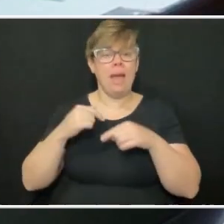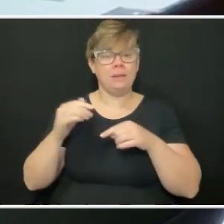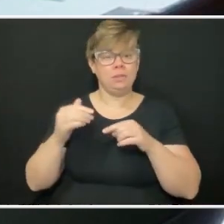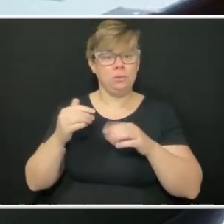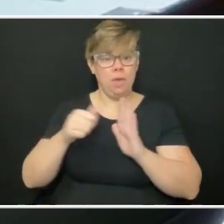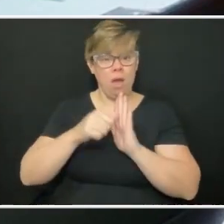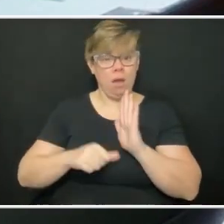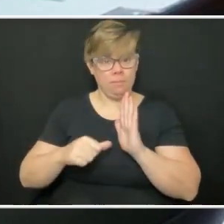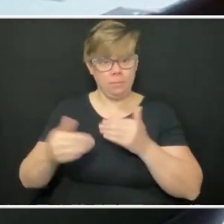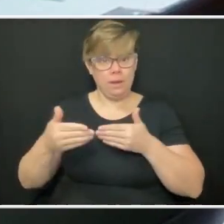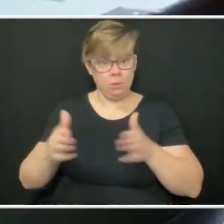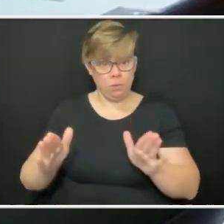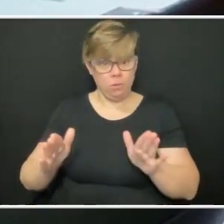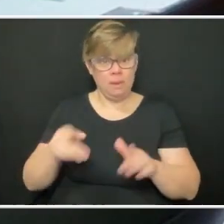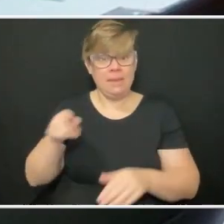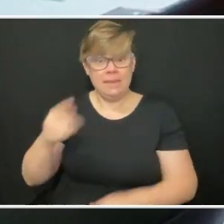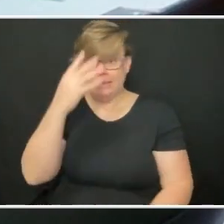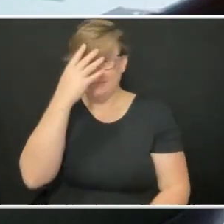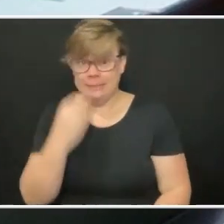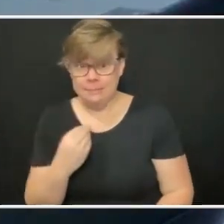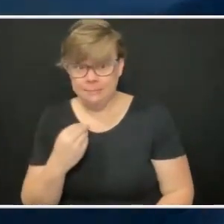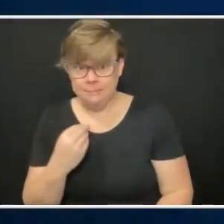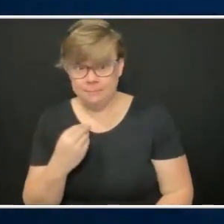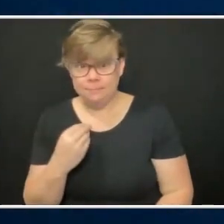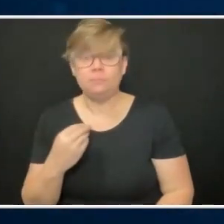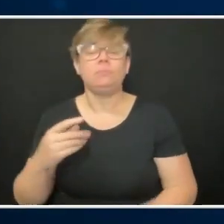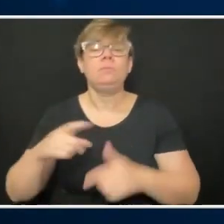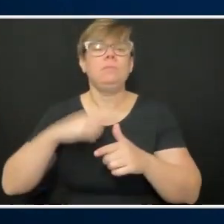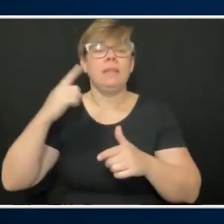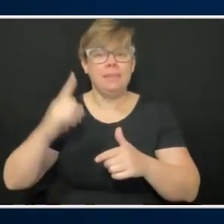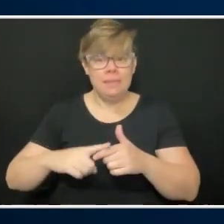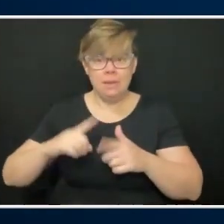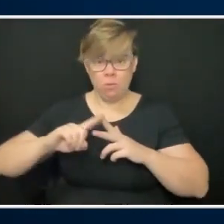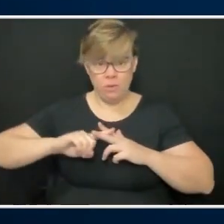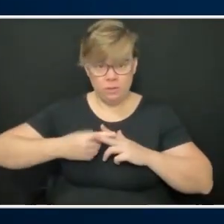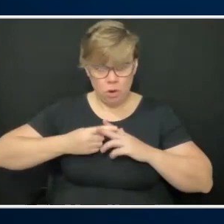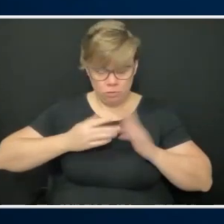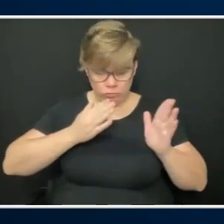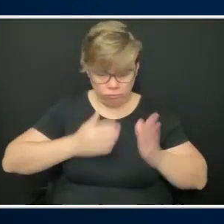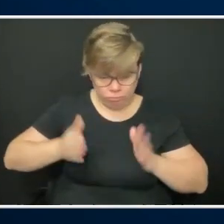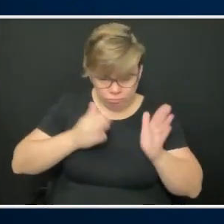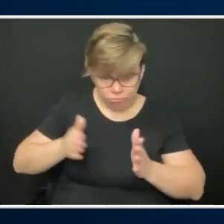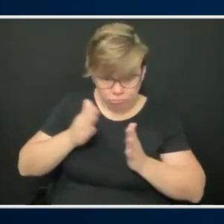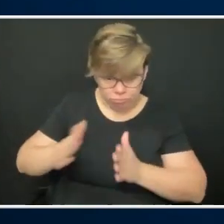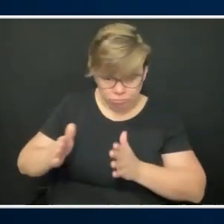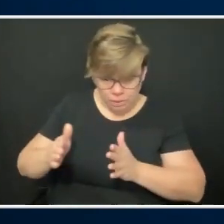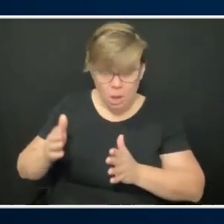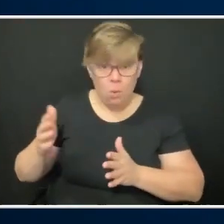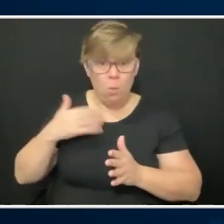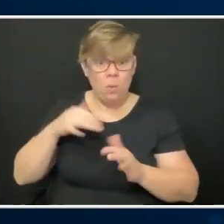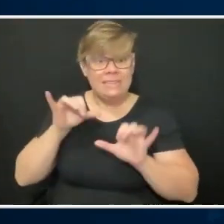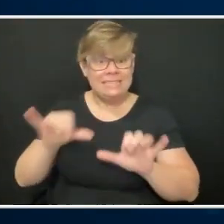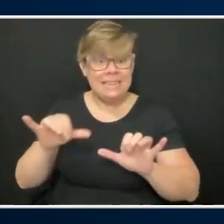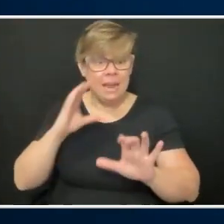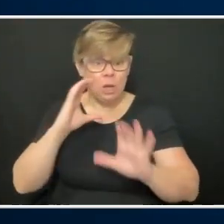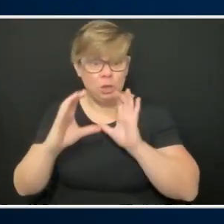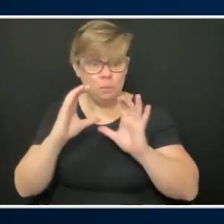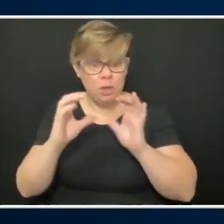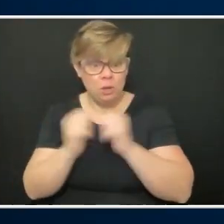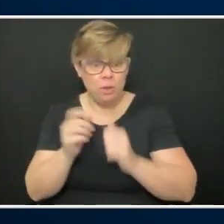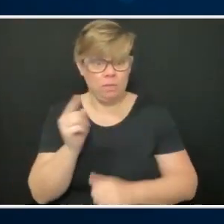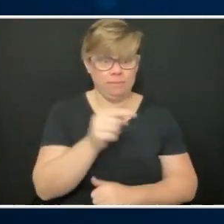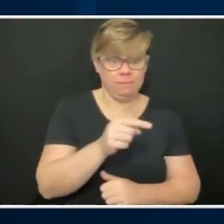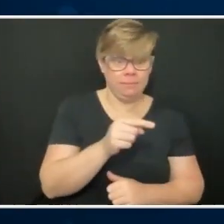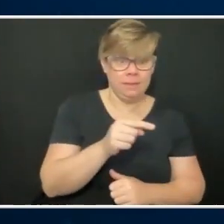to sleep, and we're sort of like start to kind of get things arranged, and we keep in touch with with Dr.